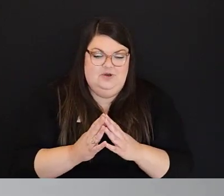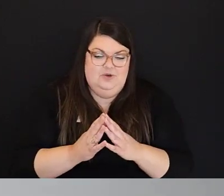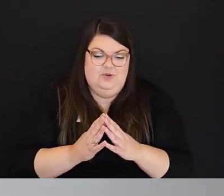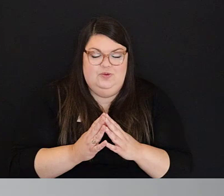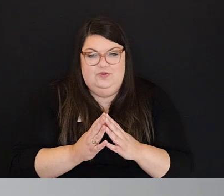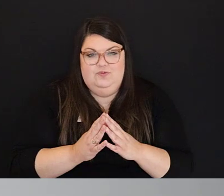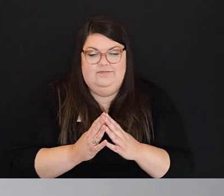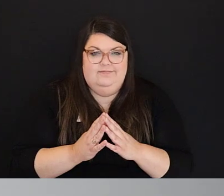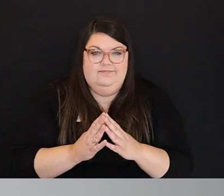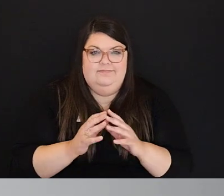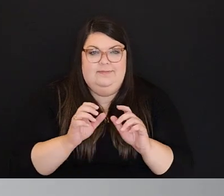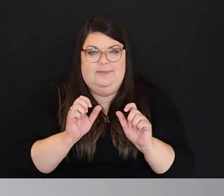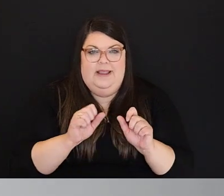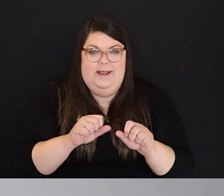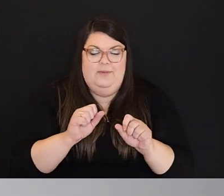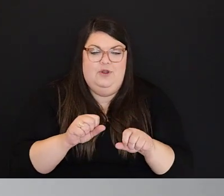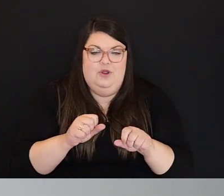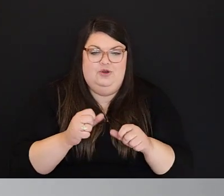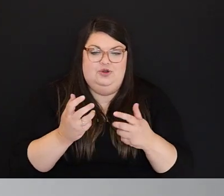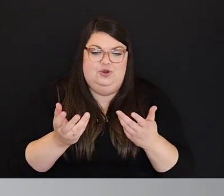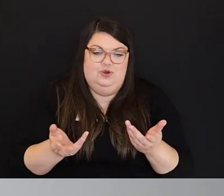able to